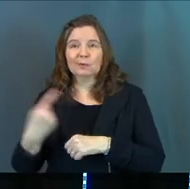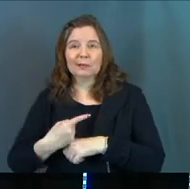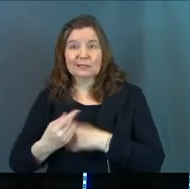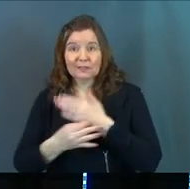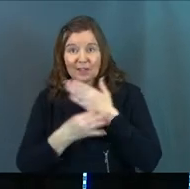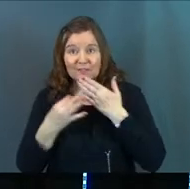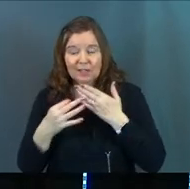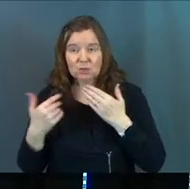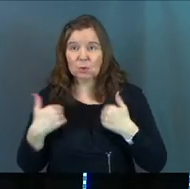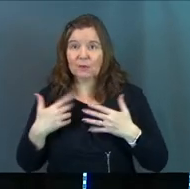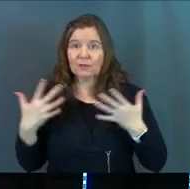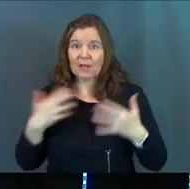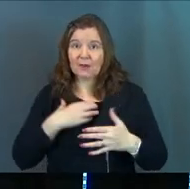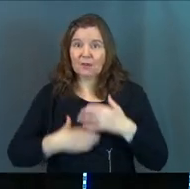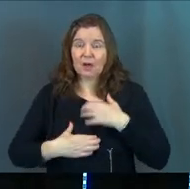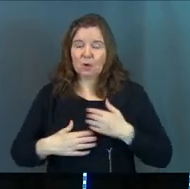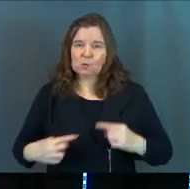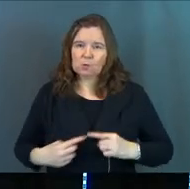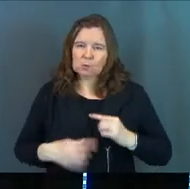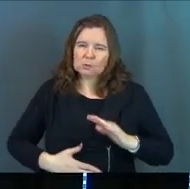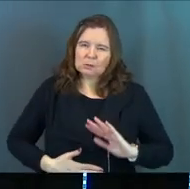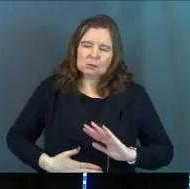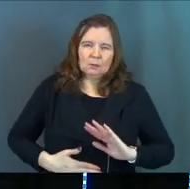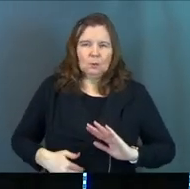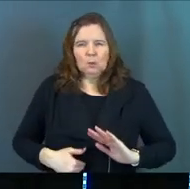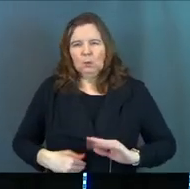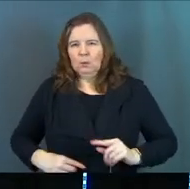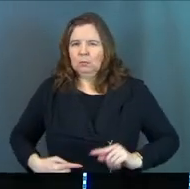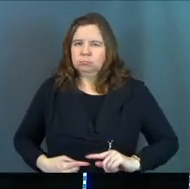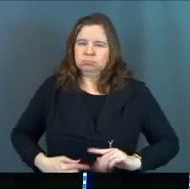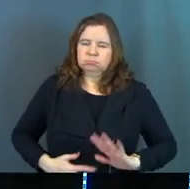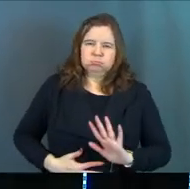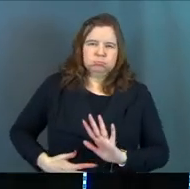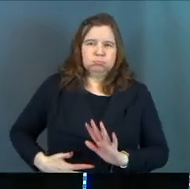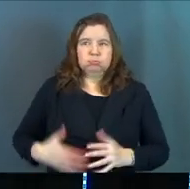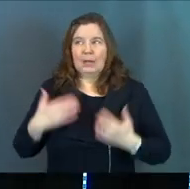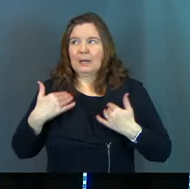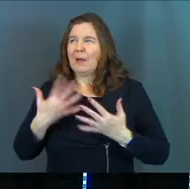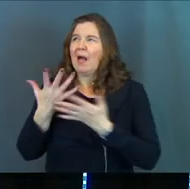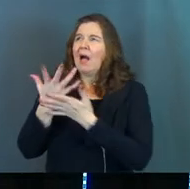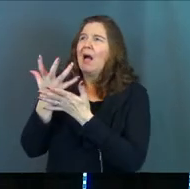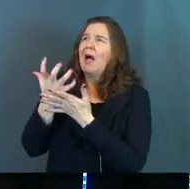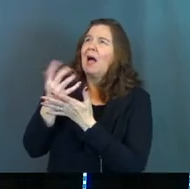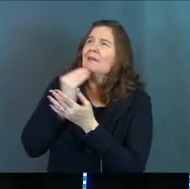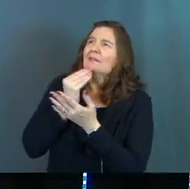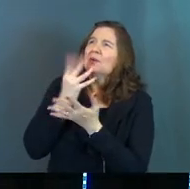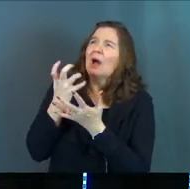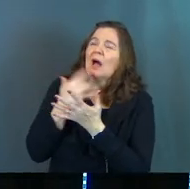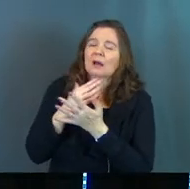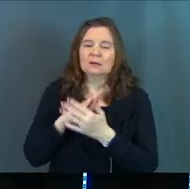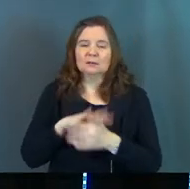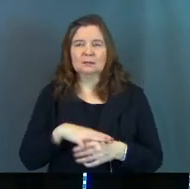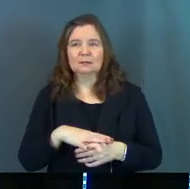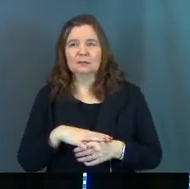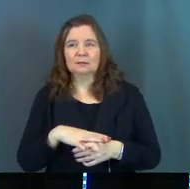like that, like, you have a lot of hunger pains. Like, your body starts screaming at you and demanding. It's like,